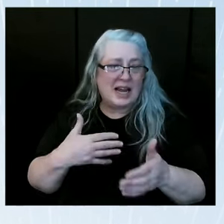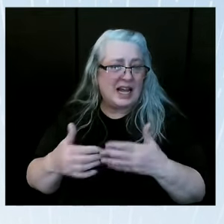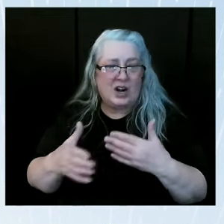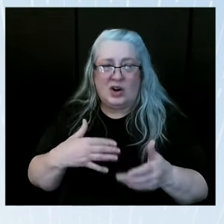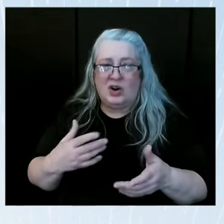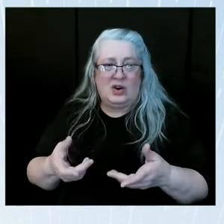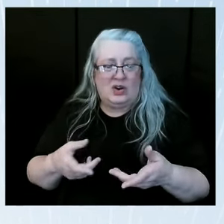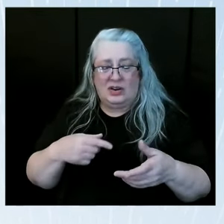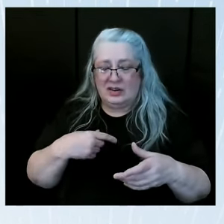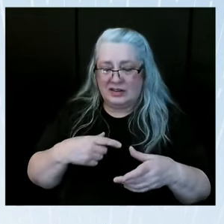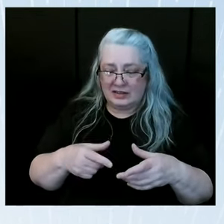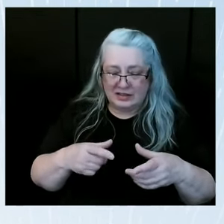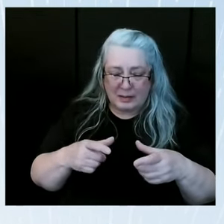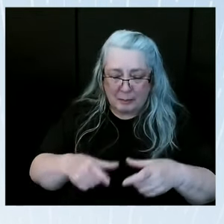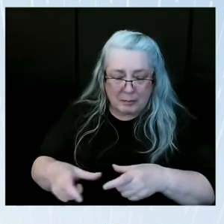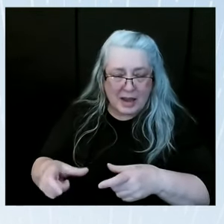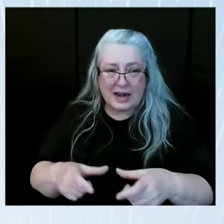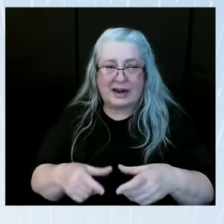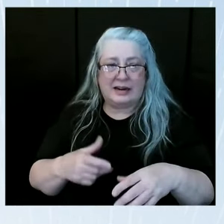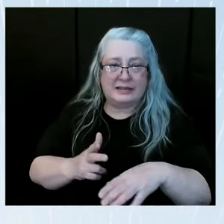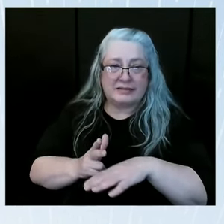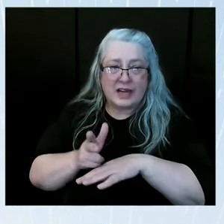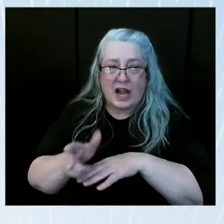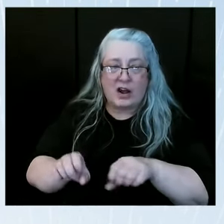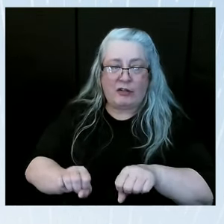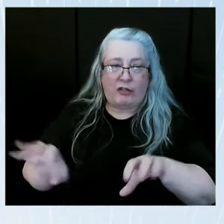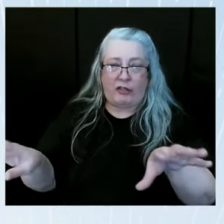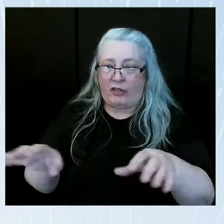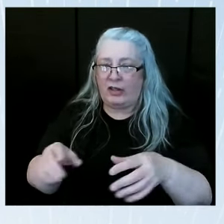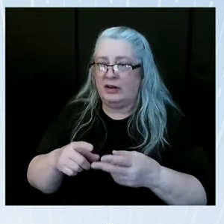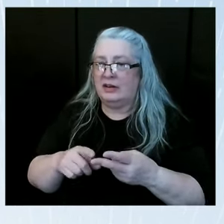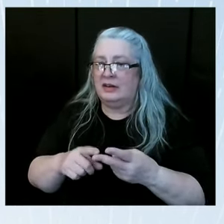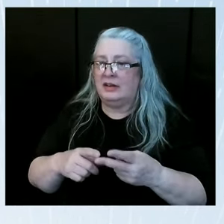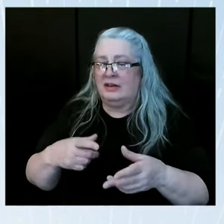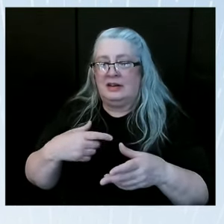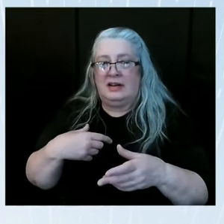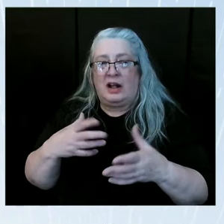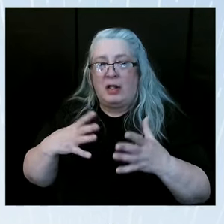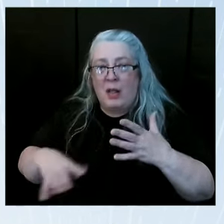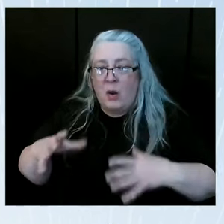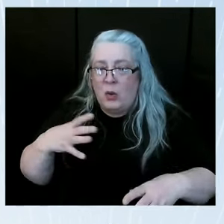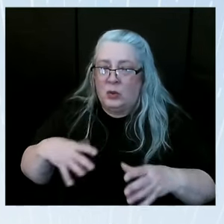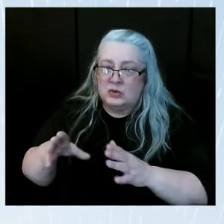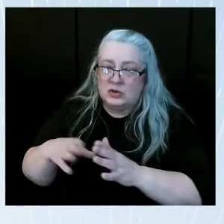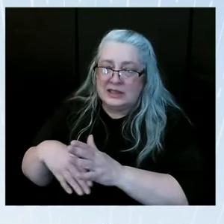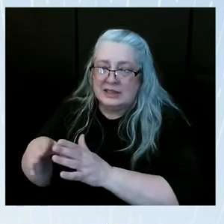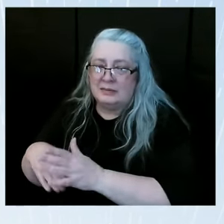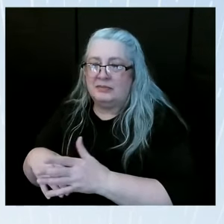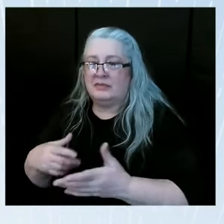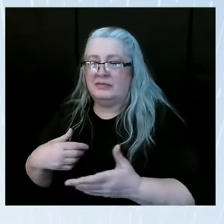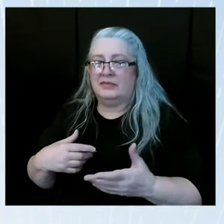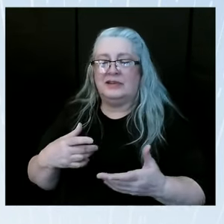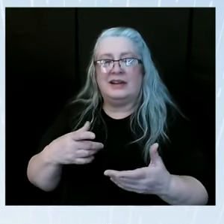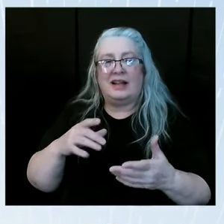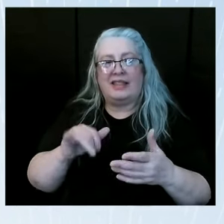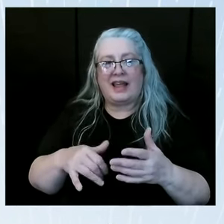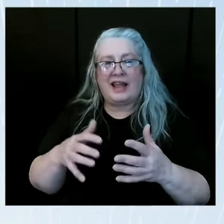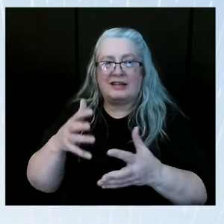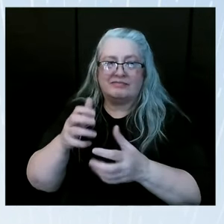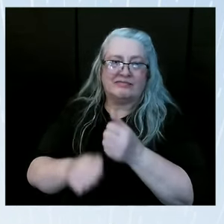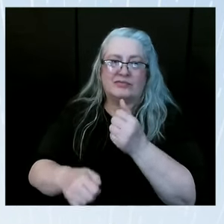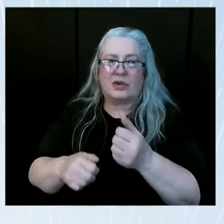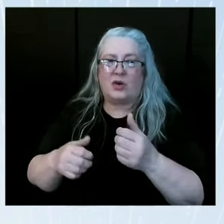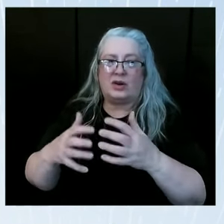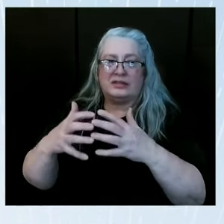fabric of our global trading system. That is why we need a human-centric approach to trade. That means seeing the people at